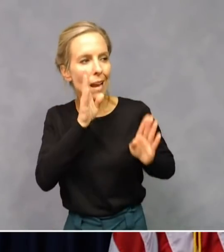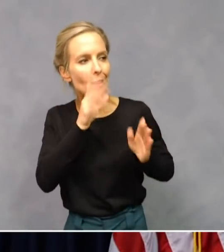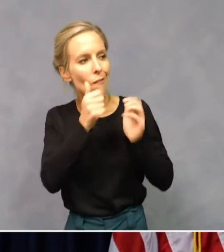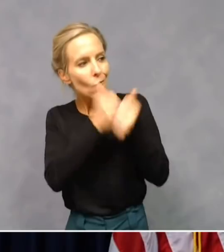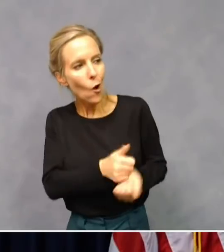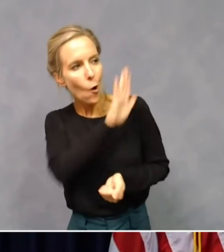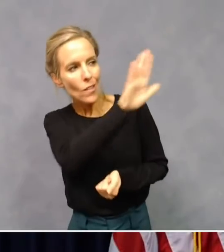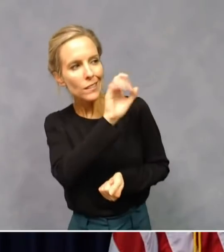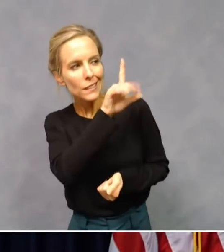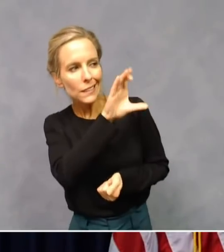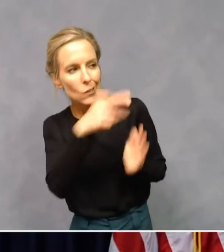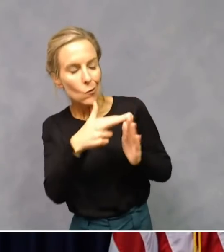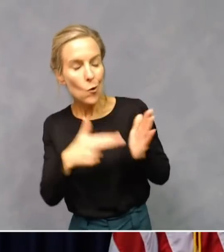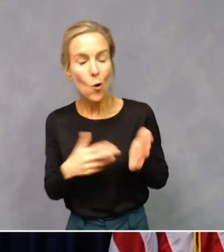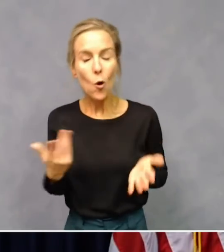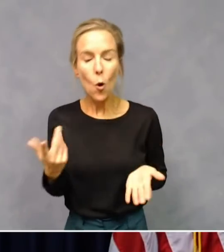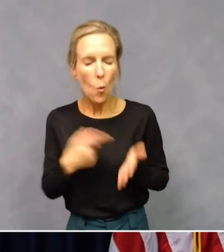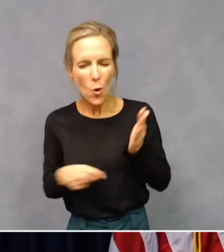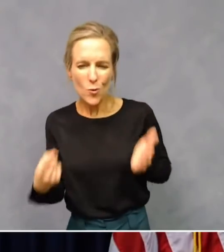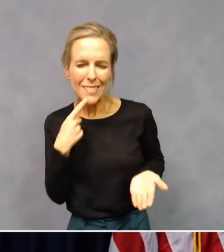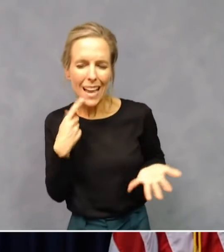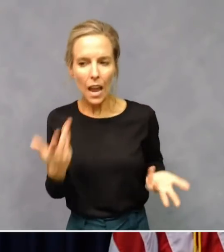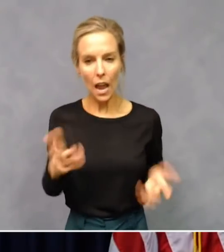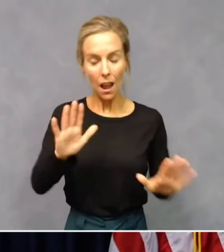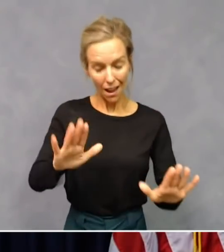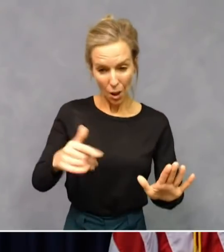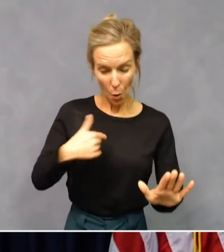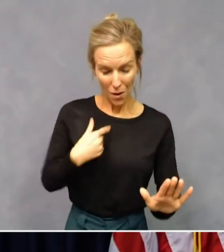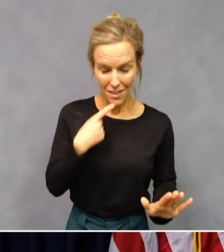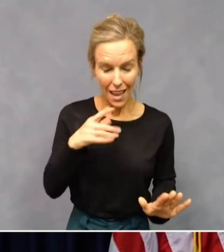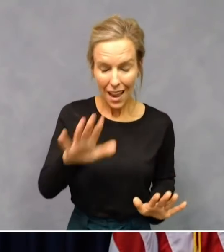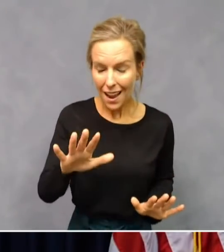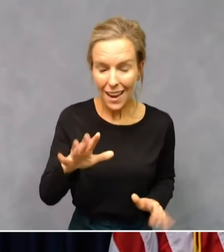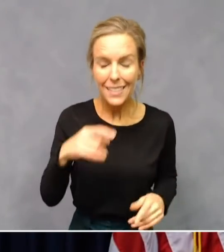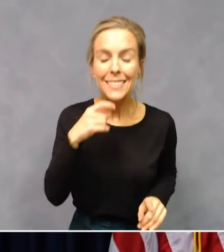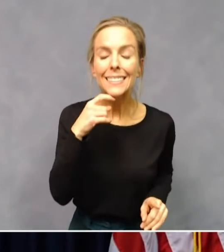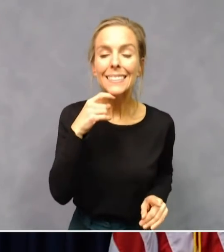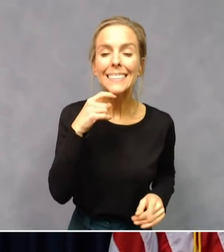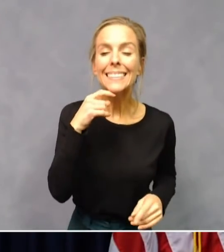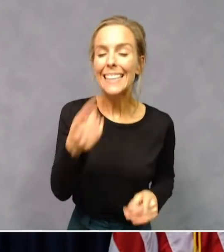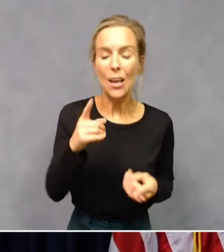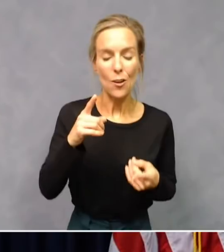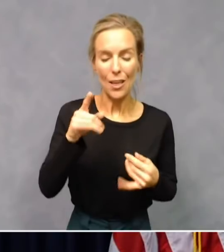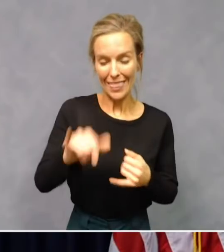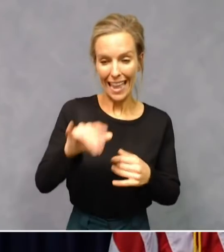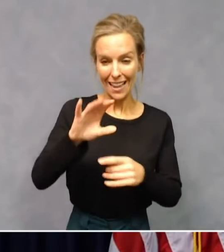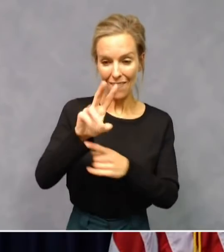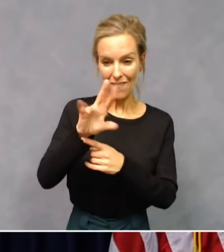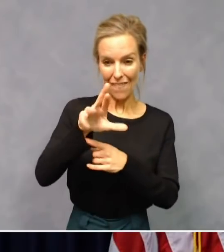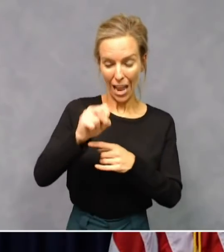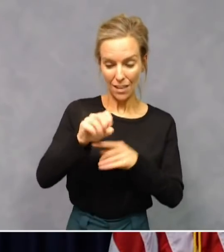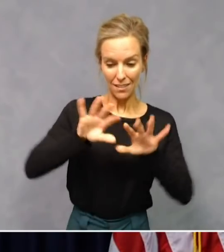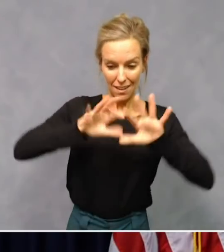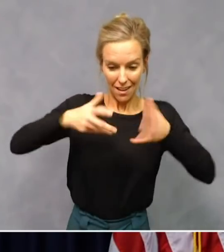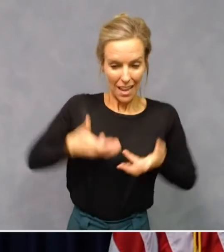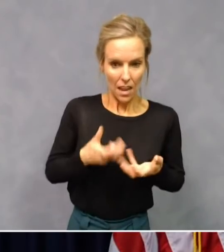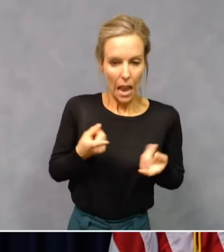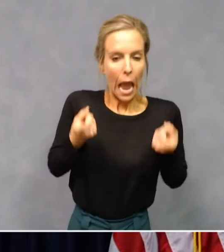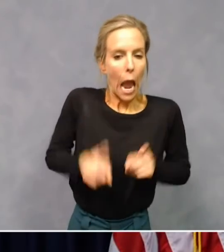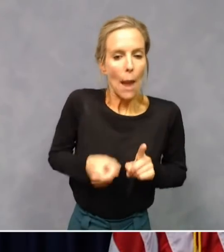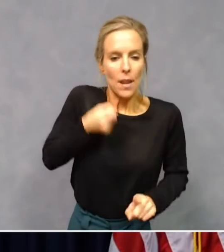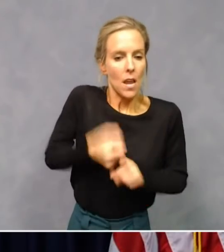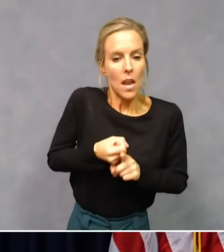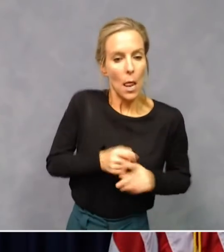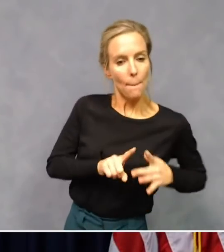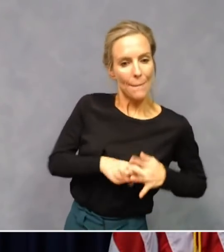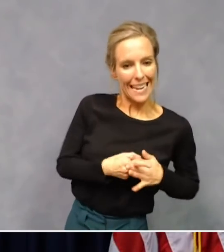What I'd say is this virus didn't even exist until the end of the year or the beginning of the year. And to suggest that the CDC knows everything that